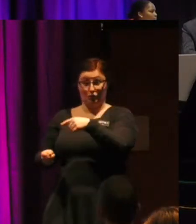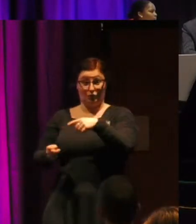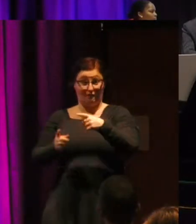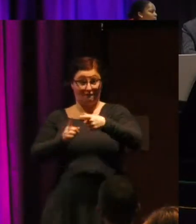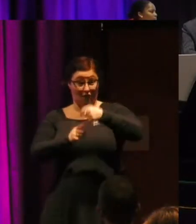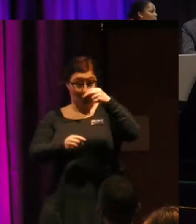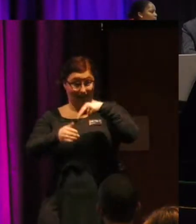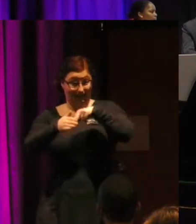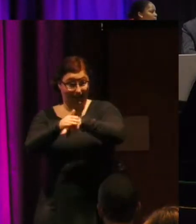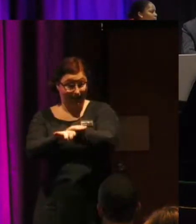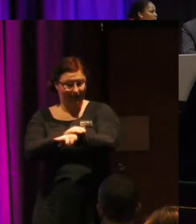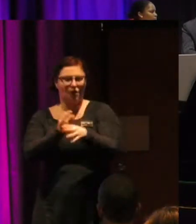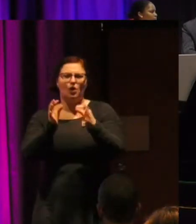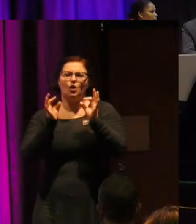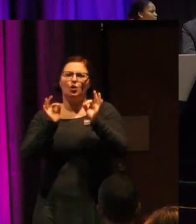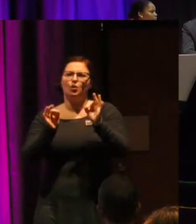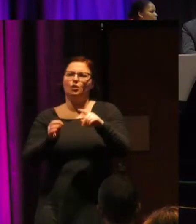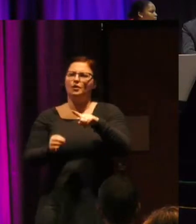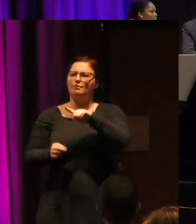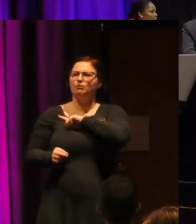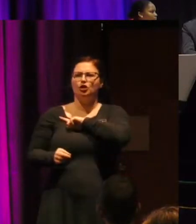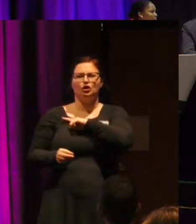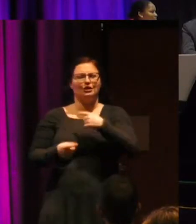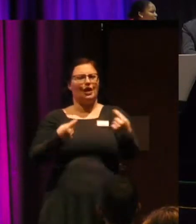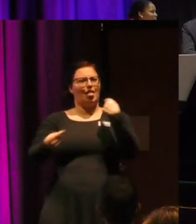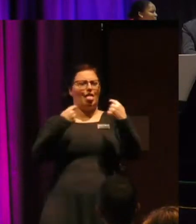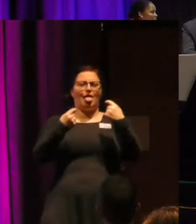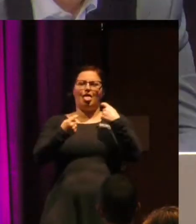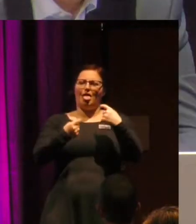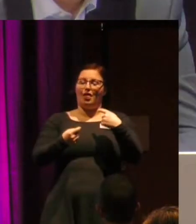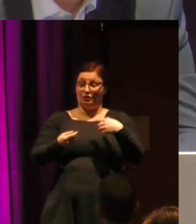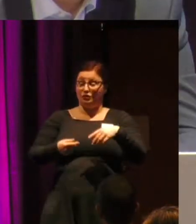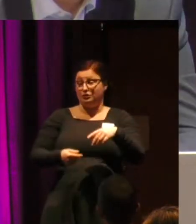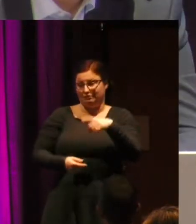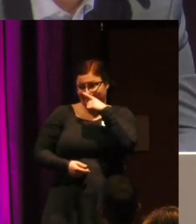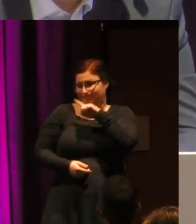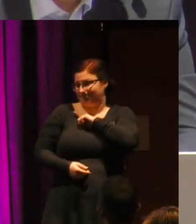elected, how much abuse did you face?